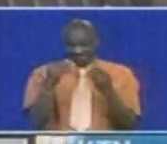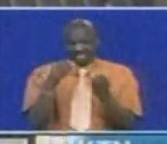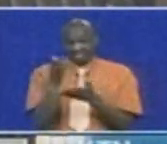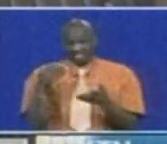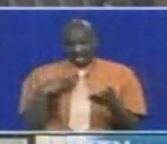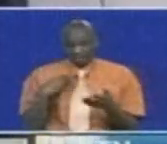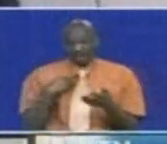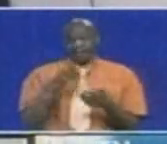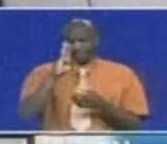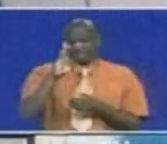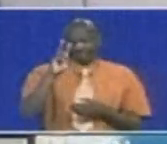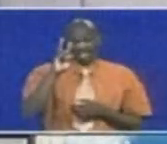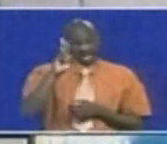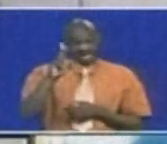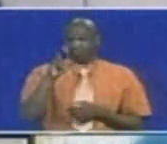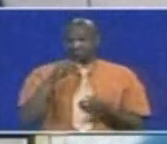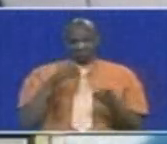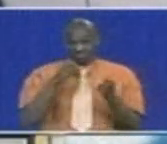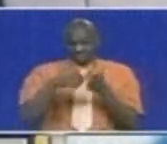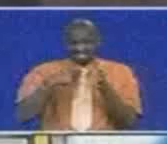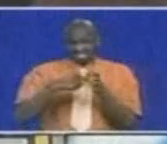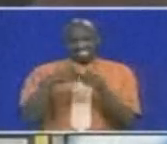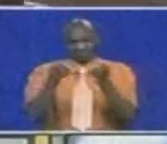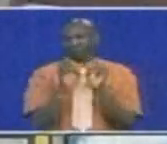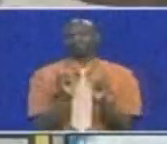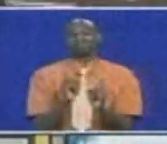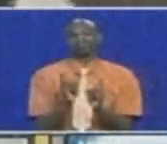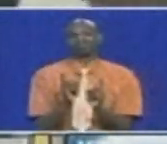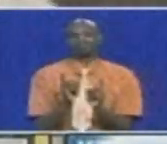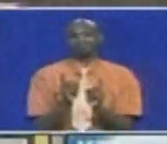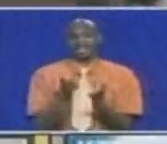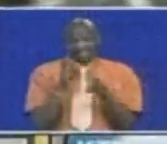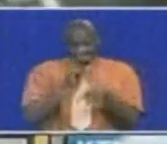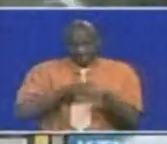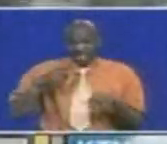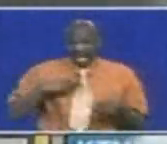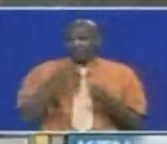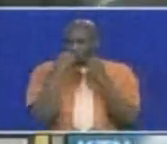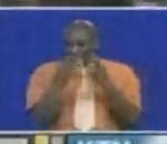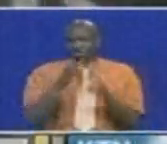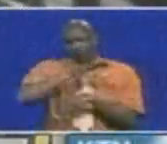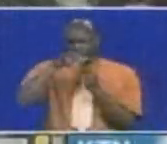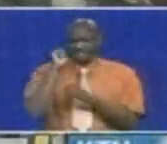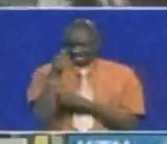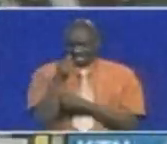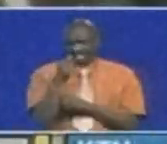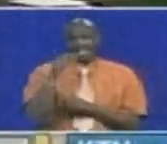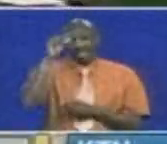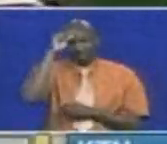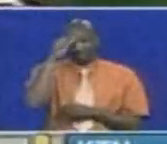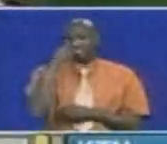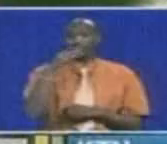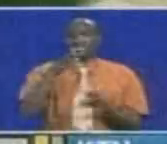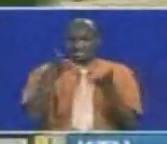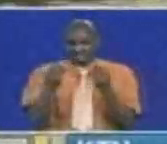our BVR machine. With the biometric database containing details of every Kenyan, the state says it will be easier